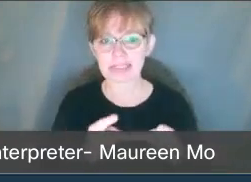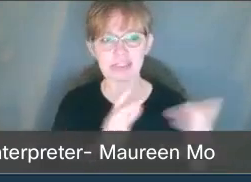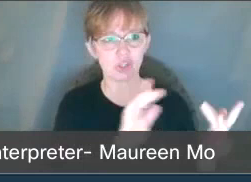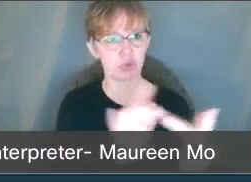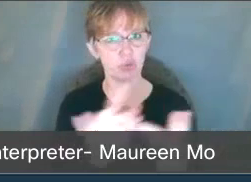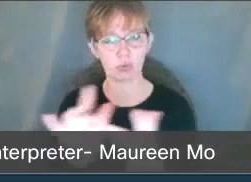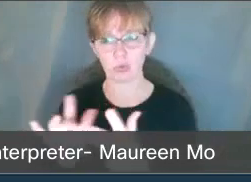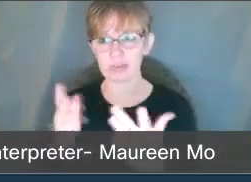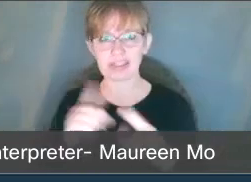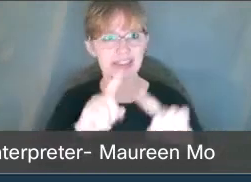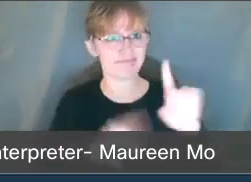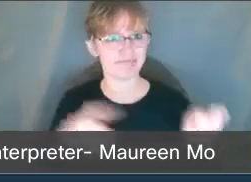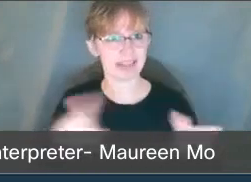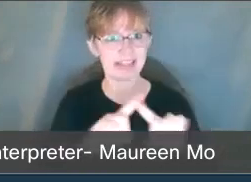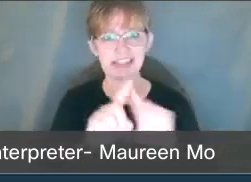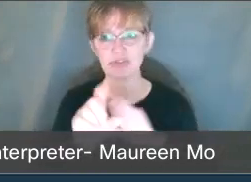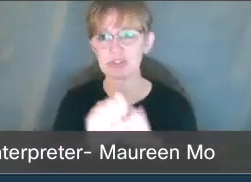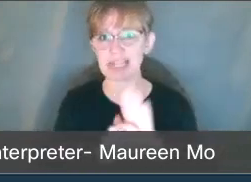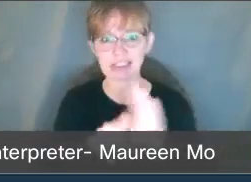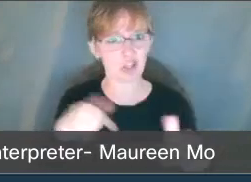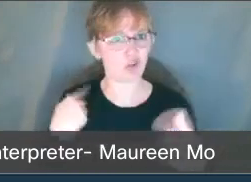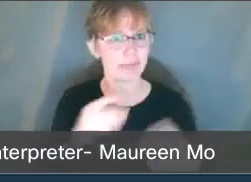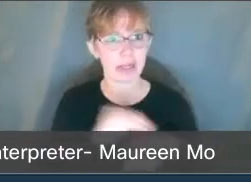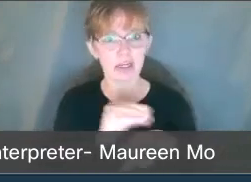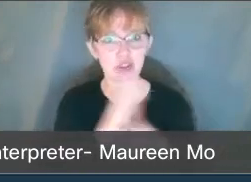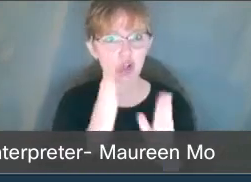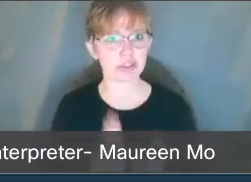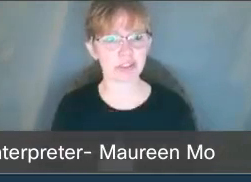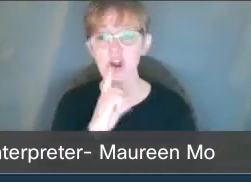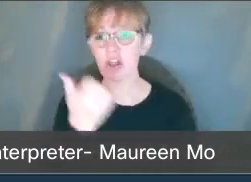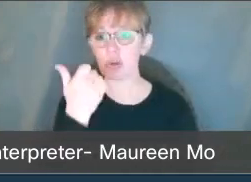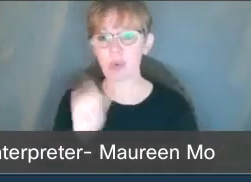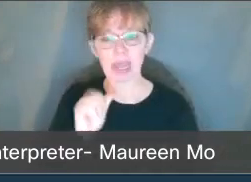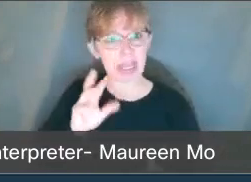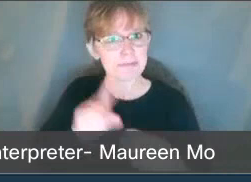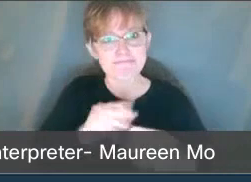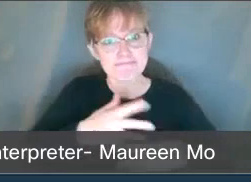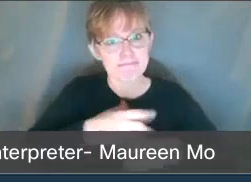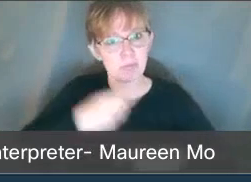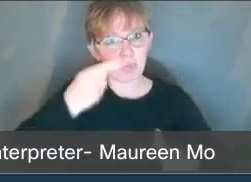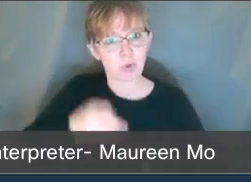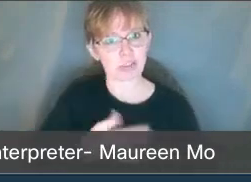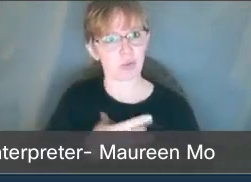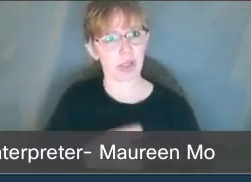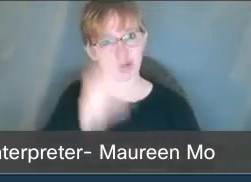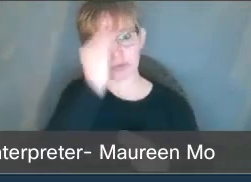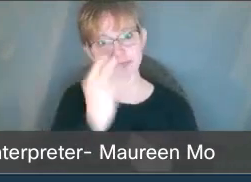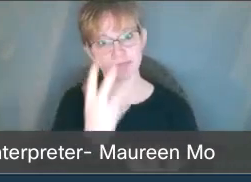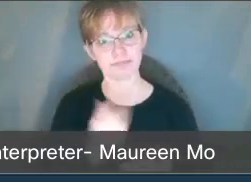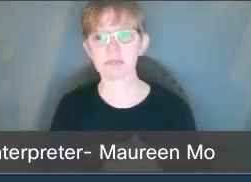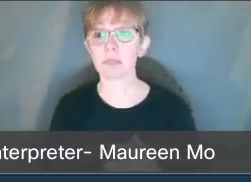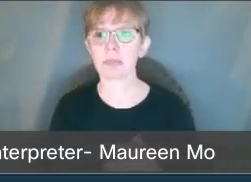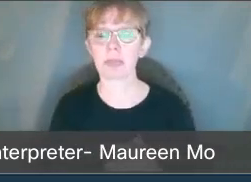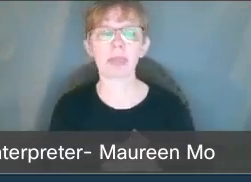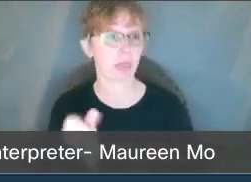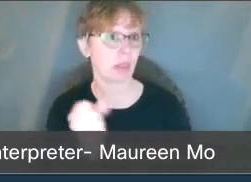different states and communities you consulted, if any takeaways that you would want to pass along? Yeah, it's